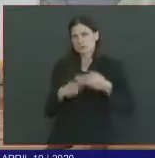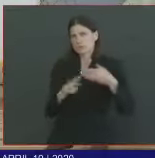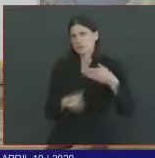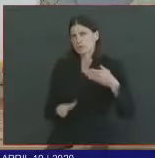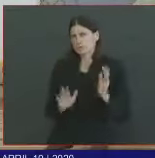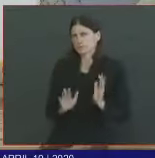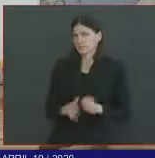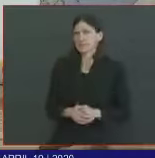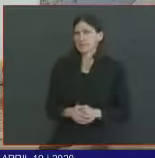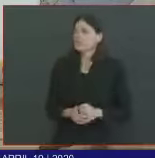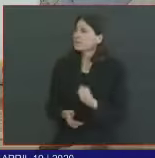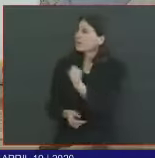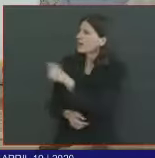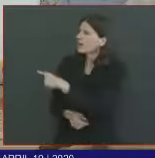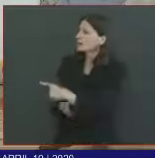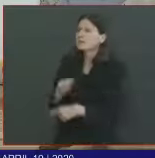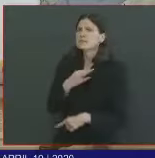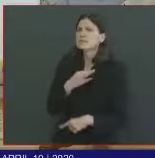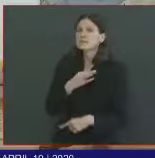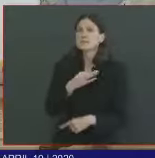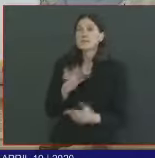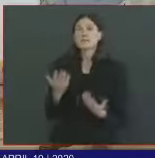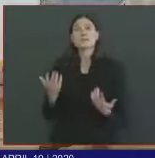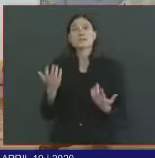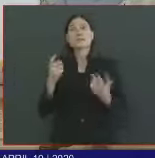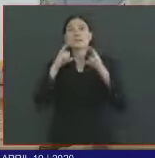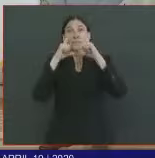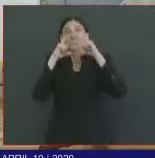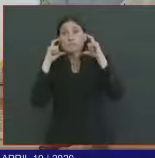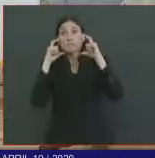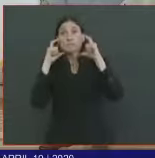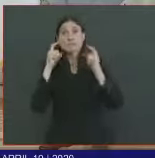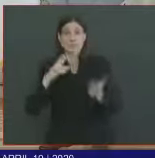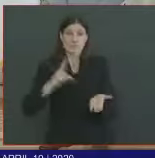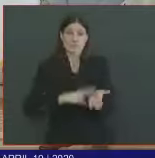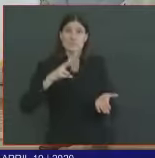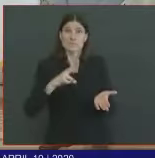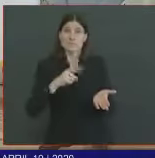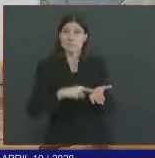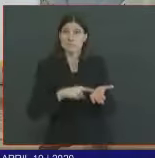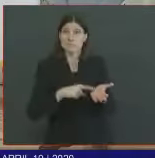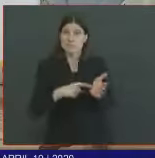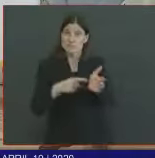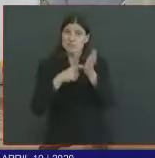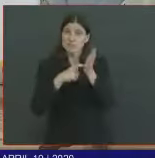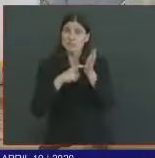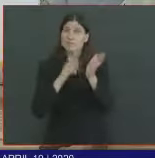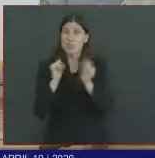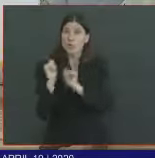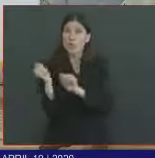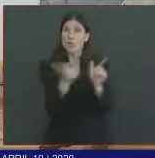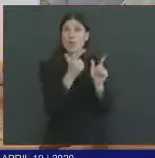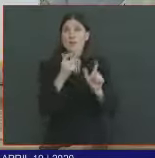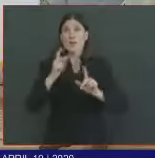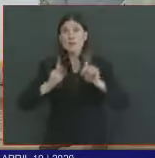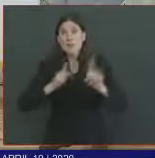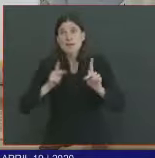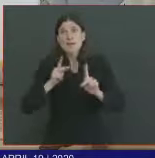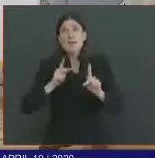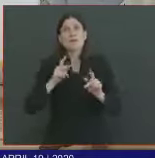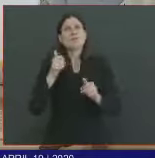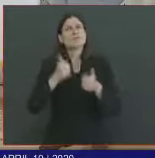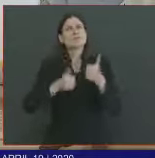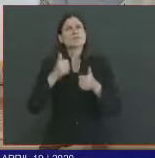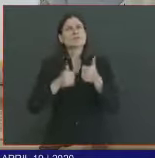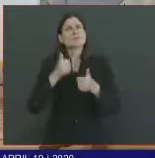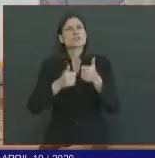must require customers to wear masks. Yesterday you said they must remind customers to wear face coverings. Just now you said must